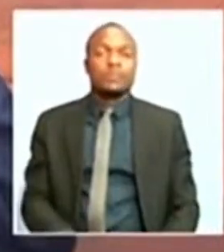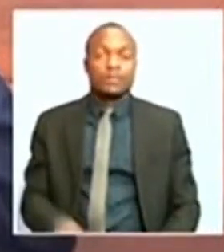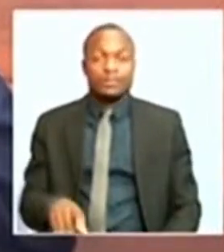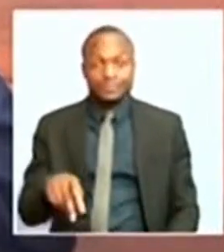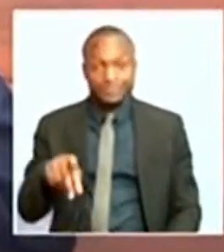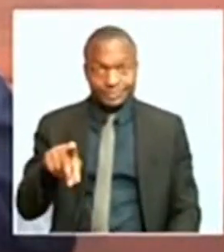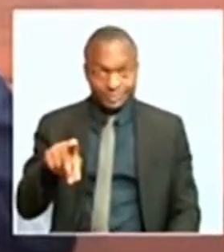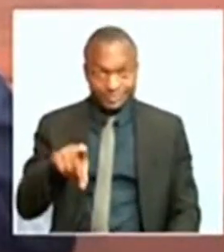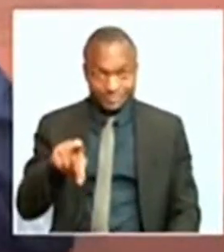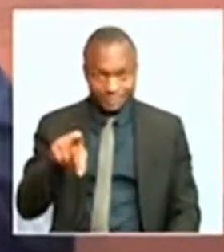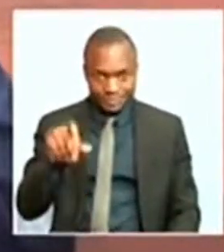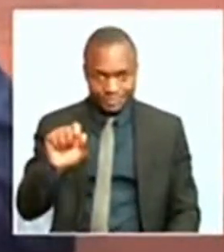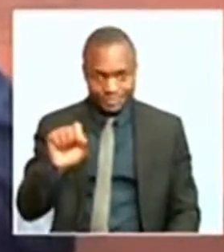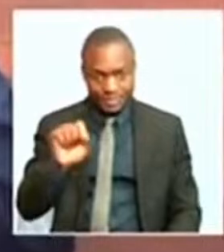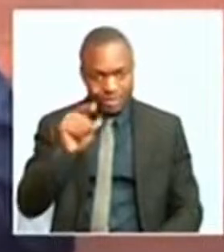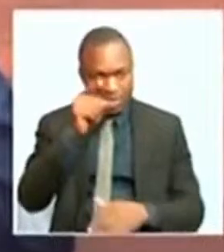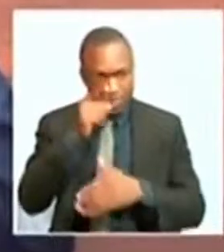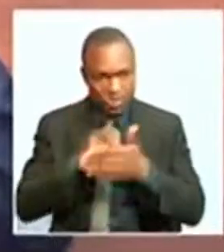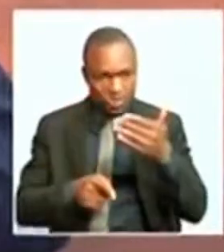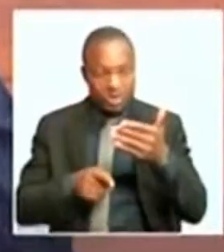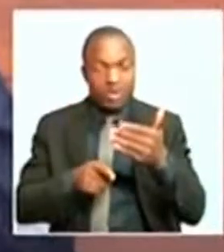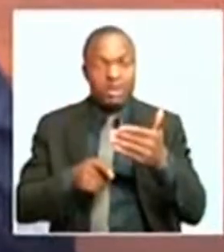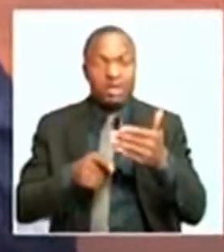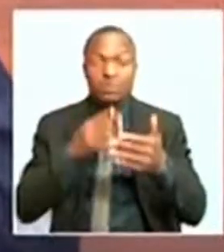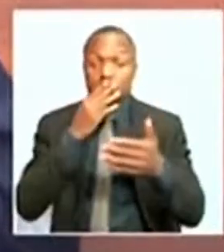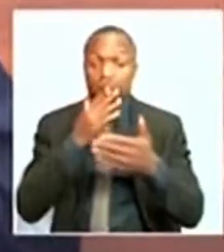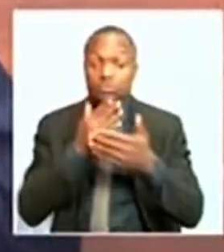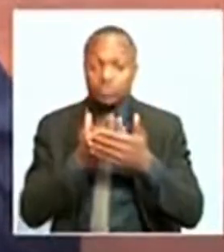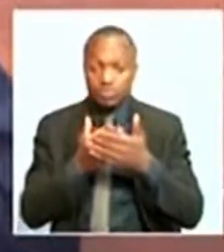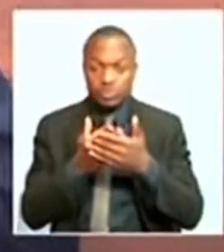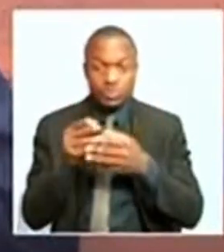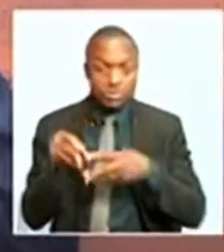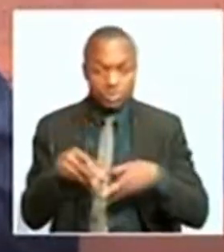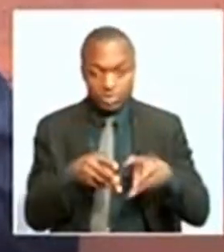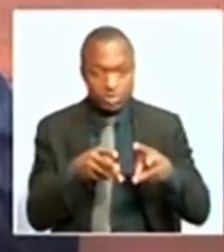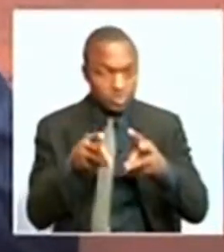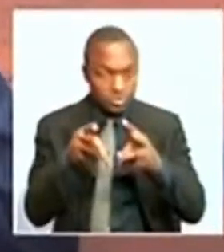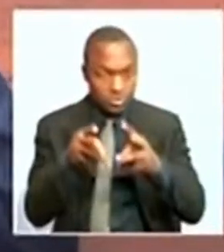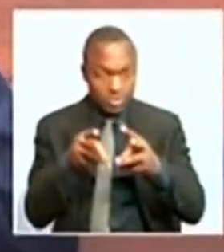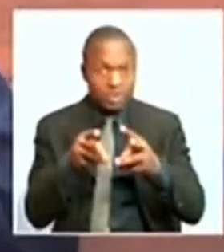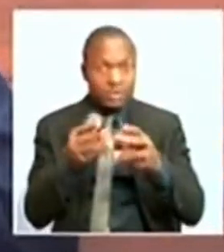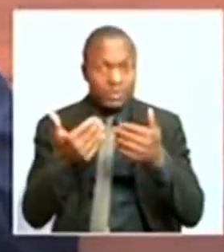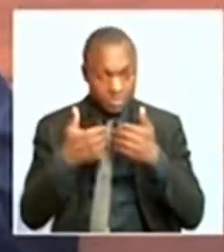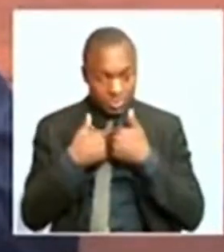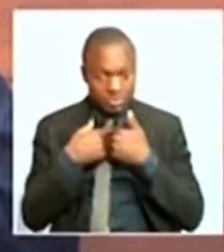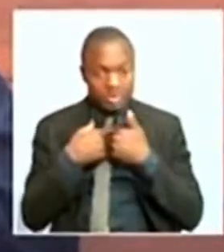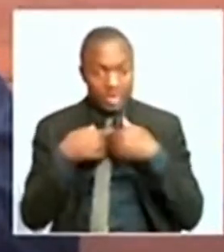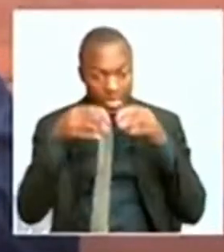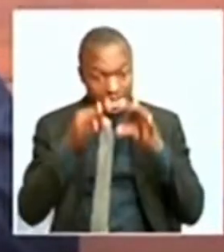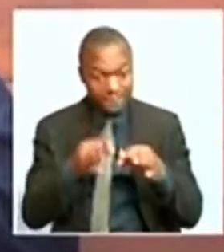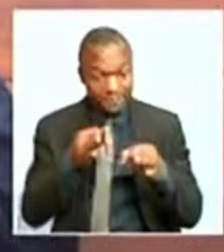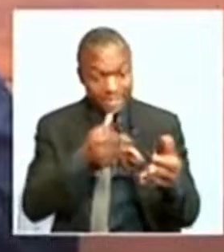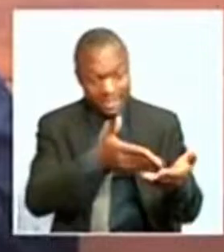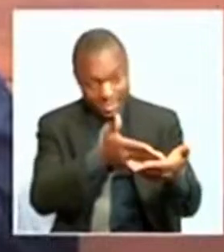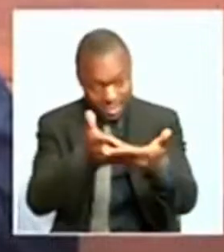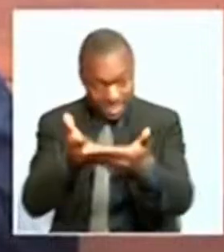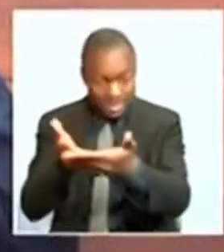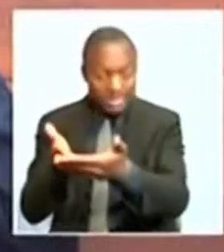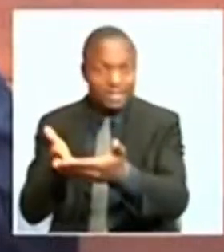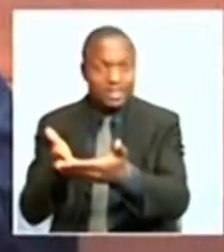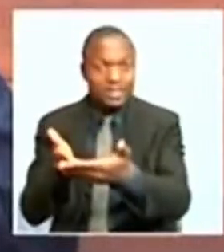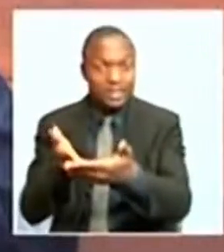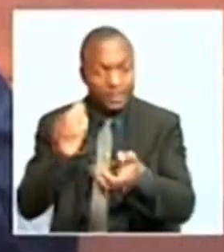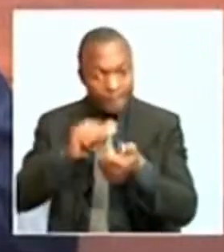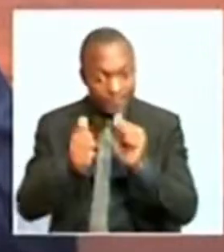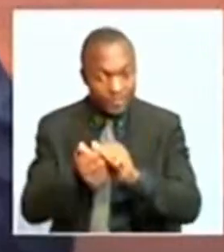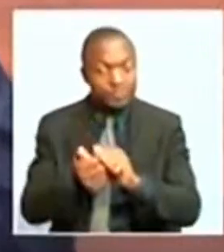PS, what effective measures are being considered so that in case of these disasters, even